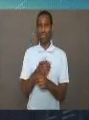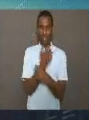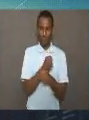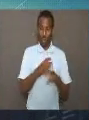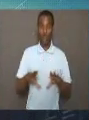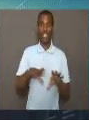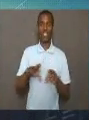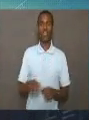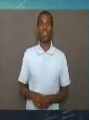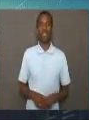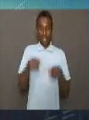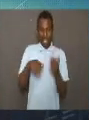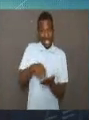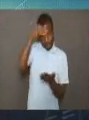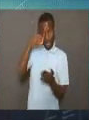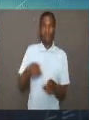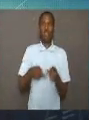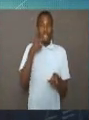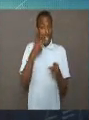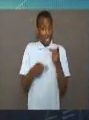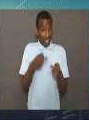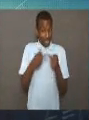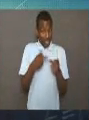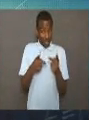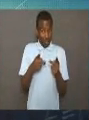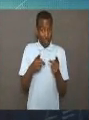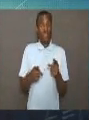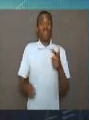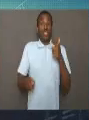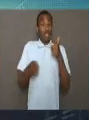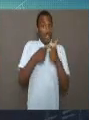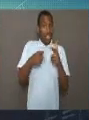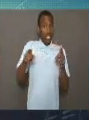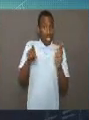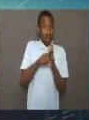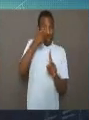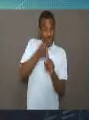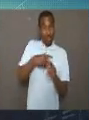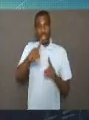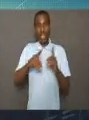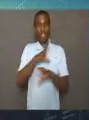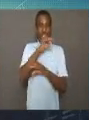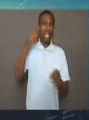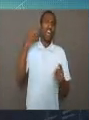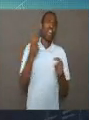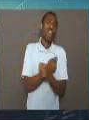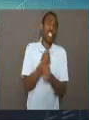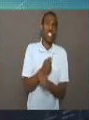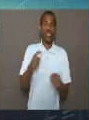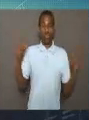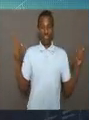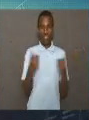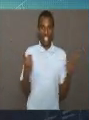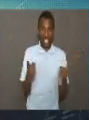have discussed the relationship between the second law of thermodynamics and the